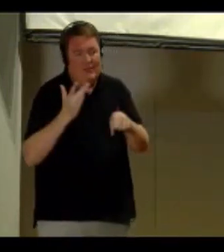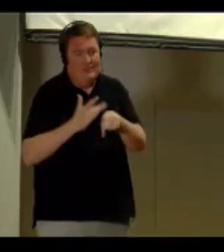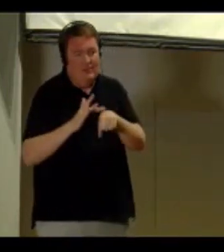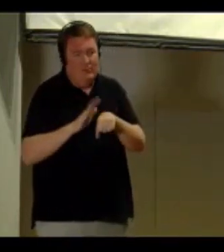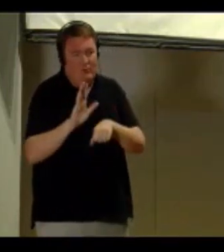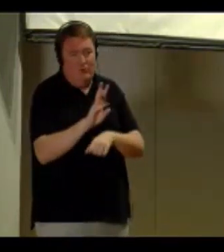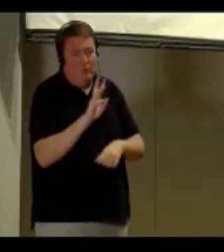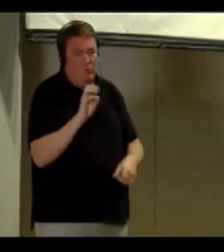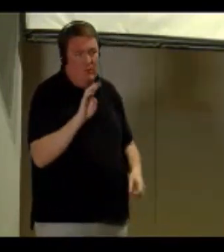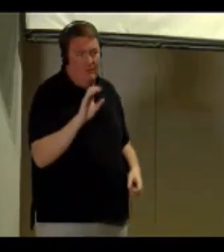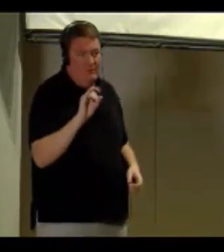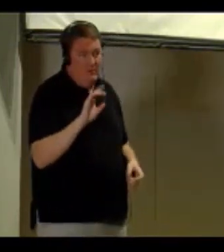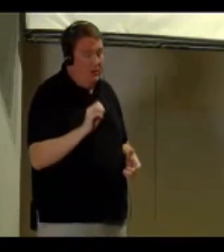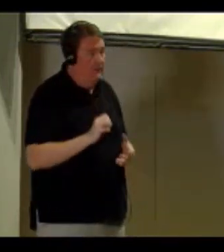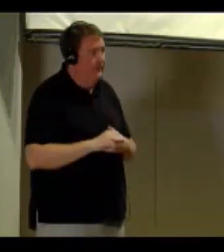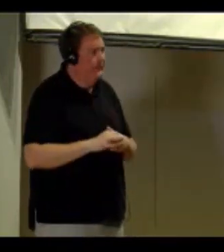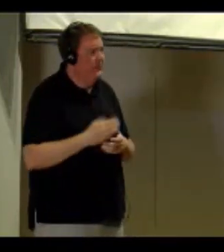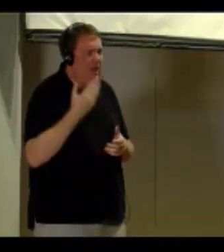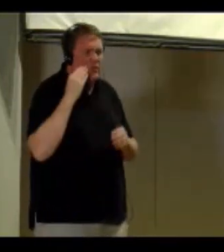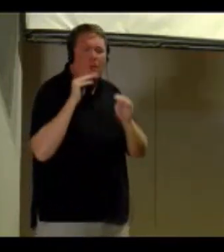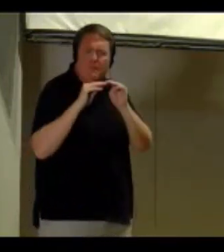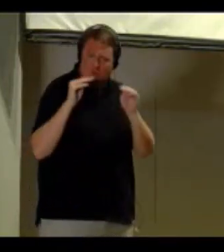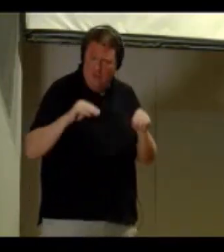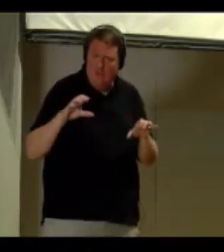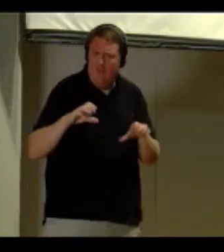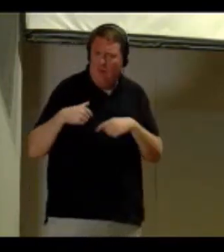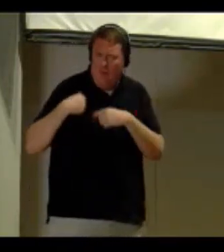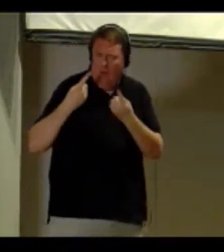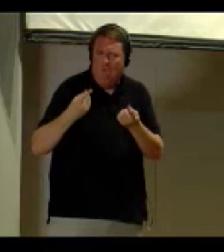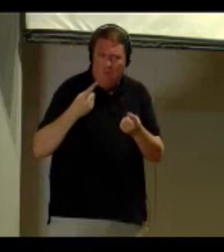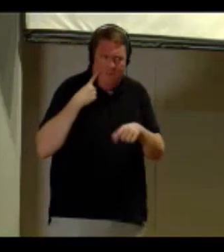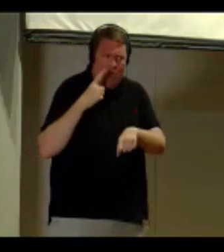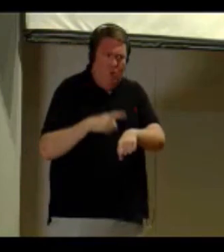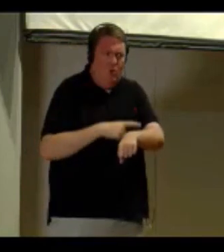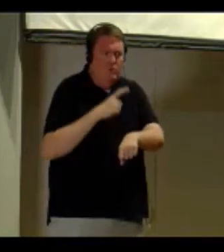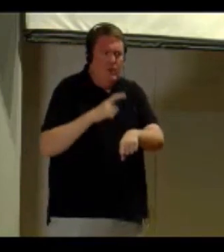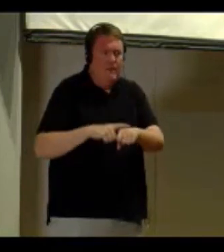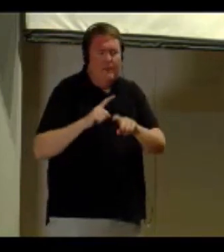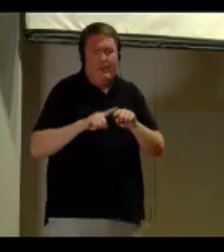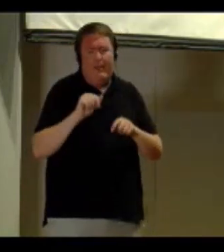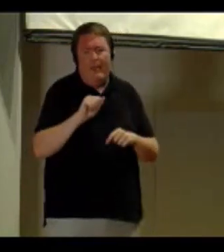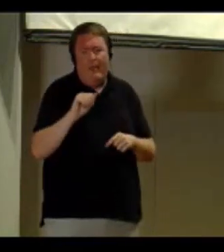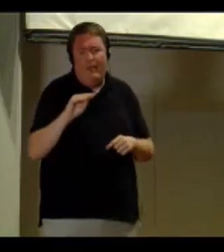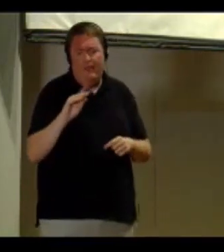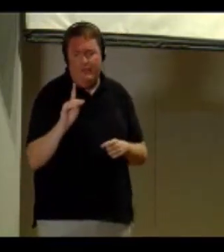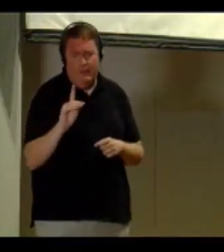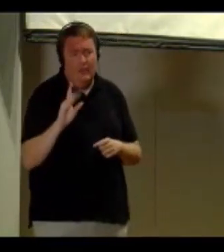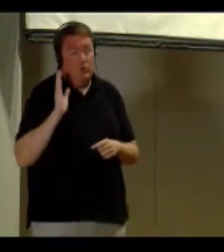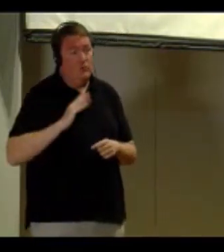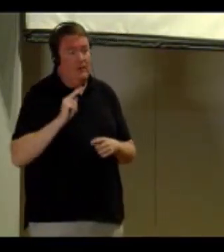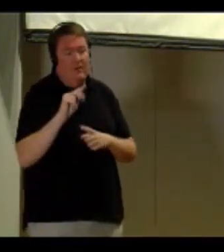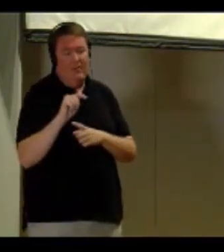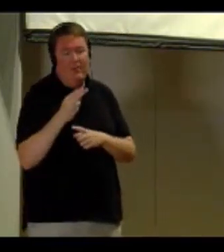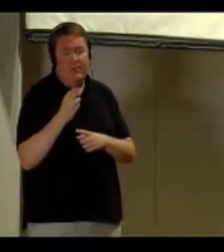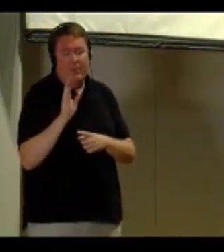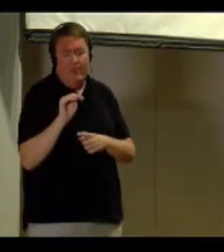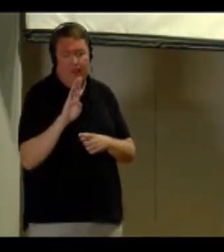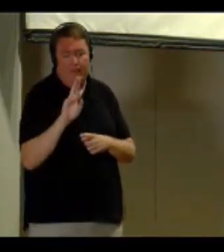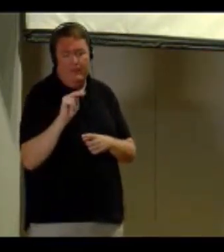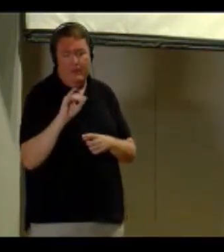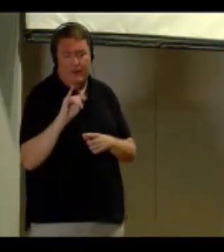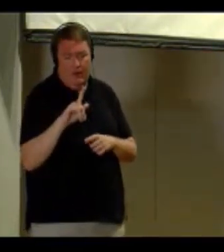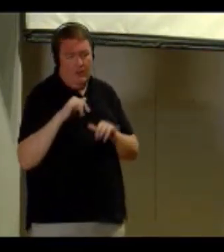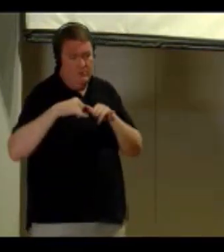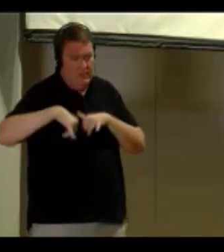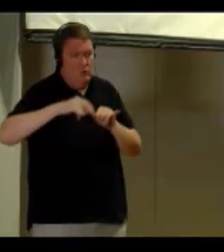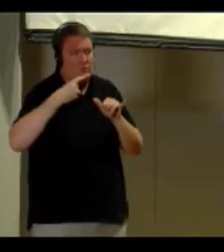website. And I know museums have been doing that for a long time, but the AAMD used to have a thumbnail standard to